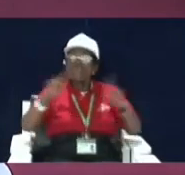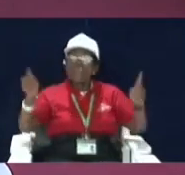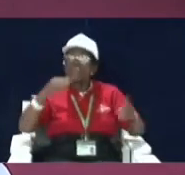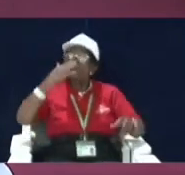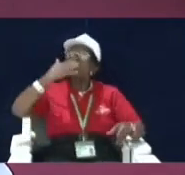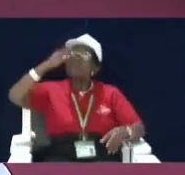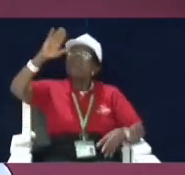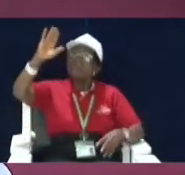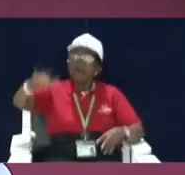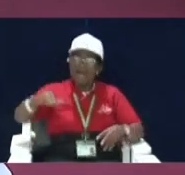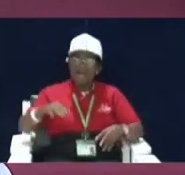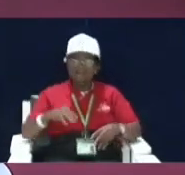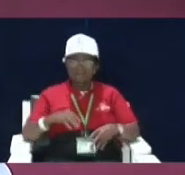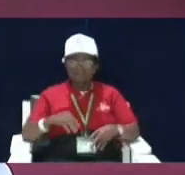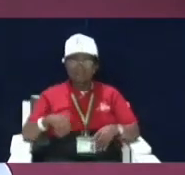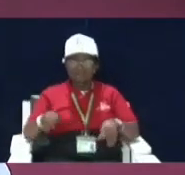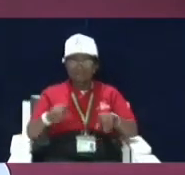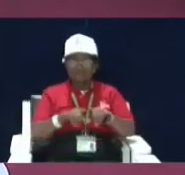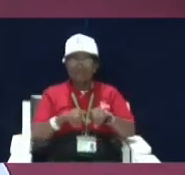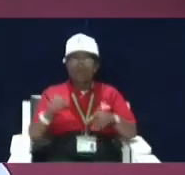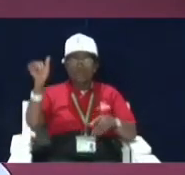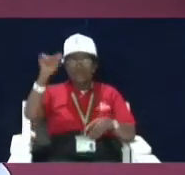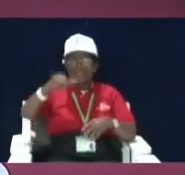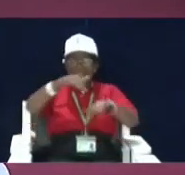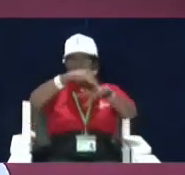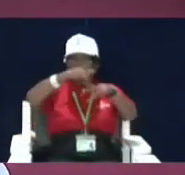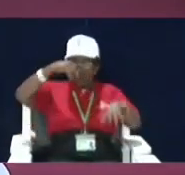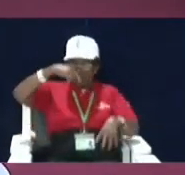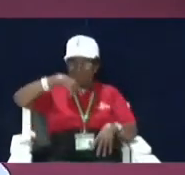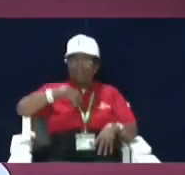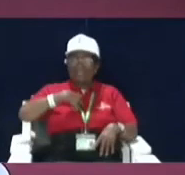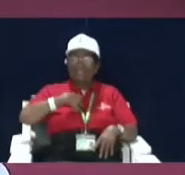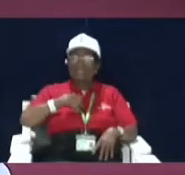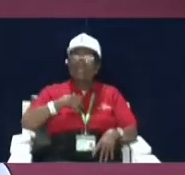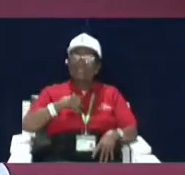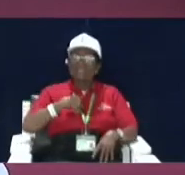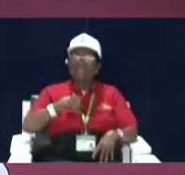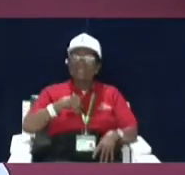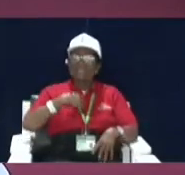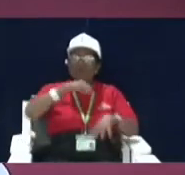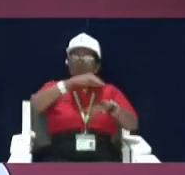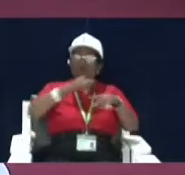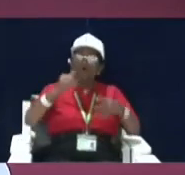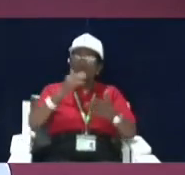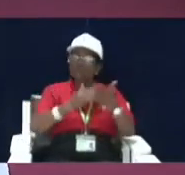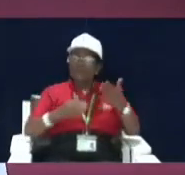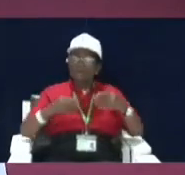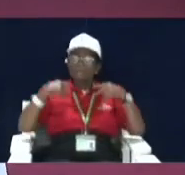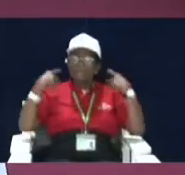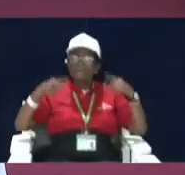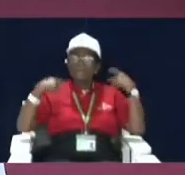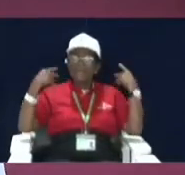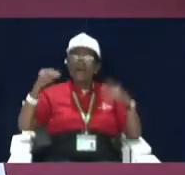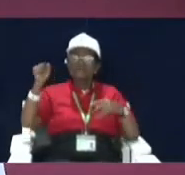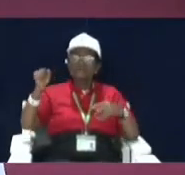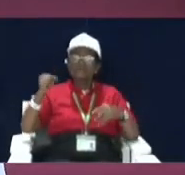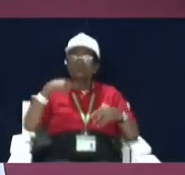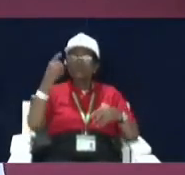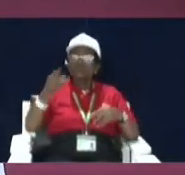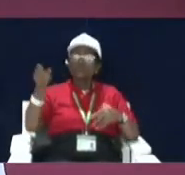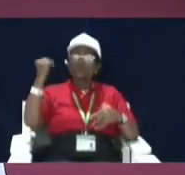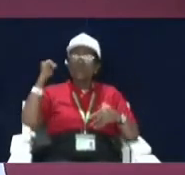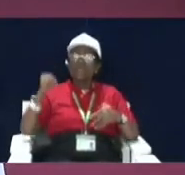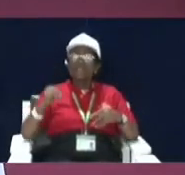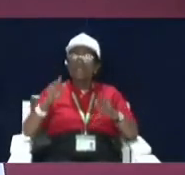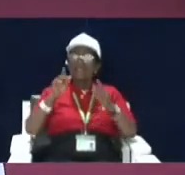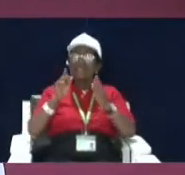And so they called me because sent some pastors who were praying and trying